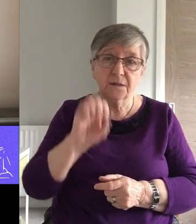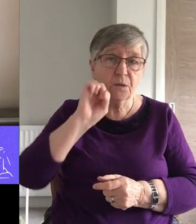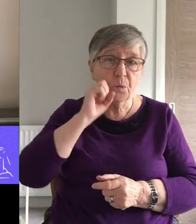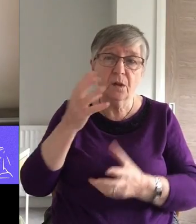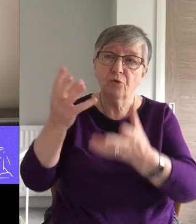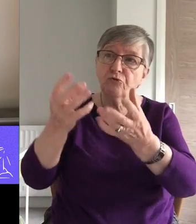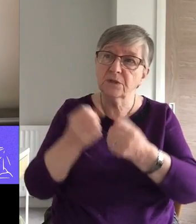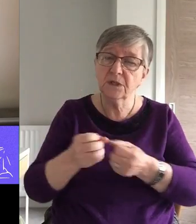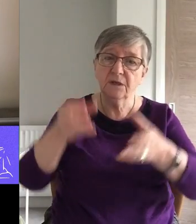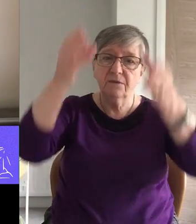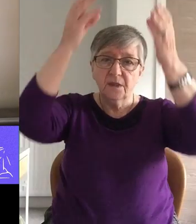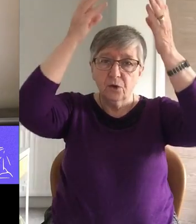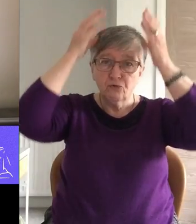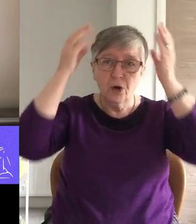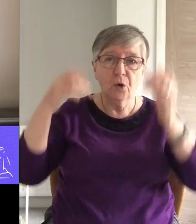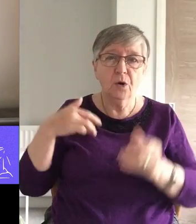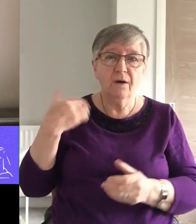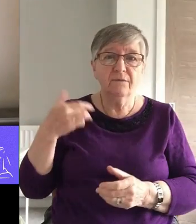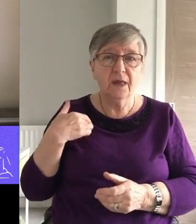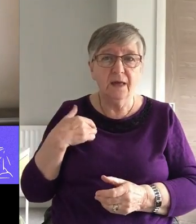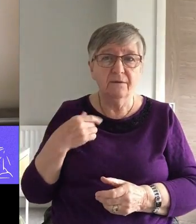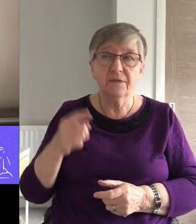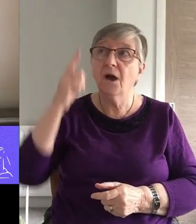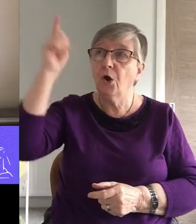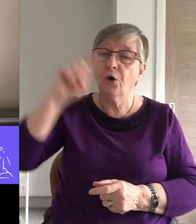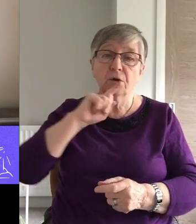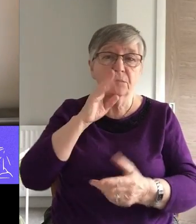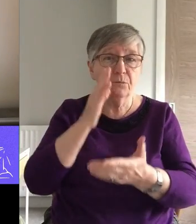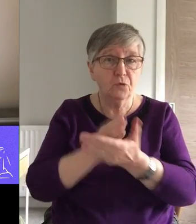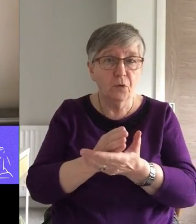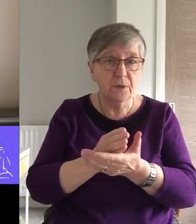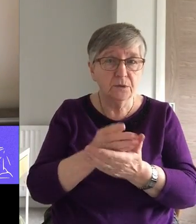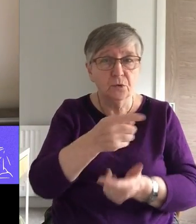of life that the Lord has promised to those who love him.